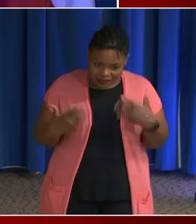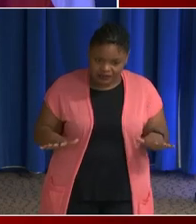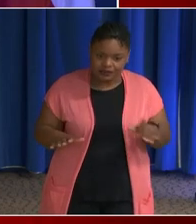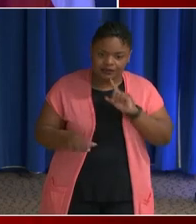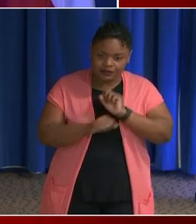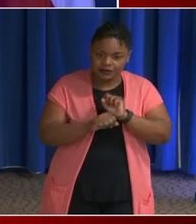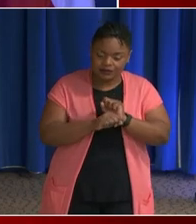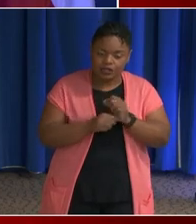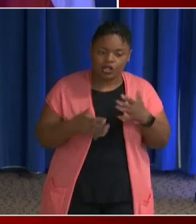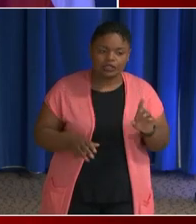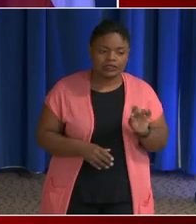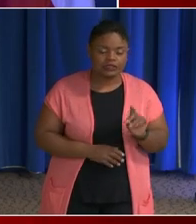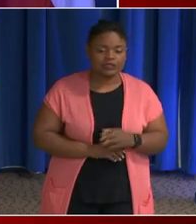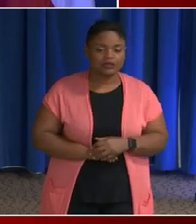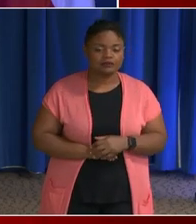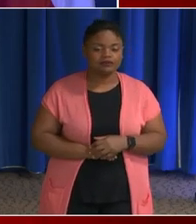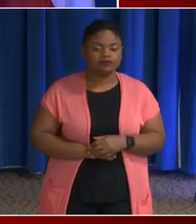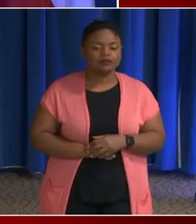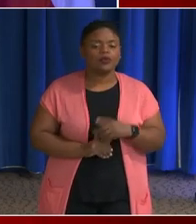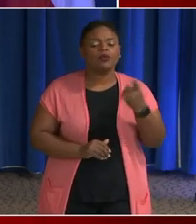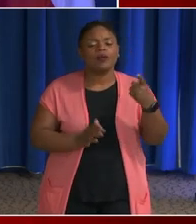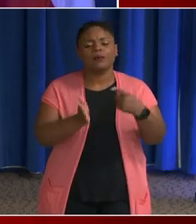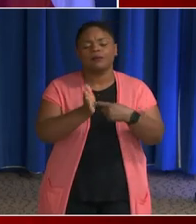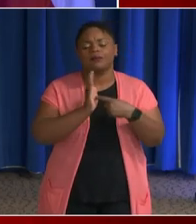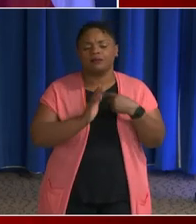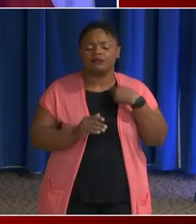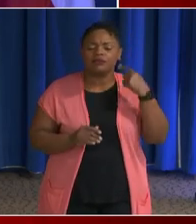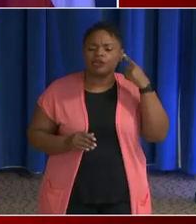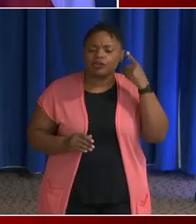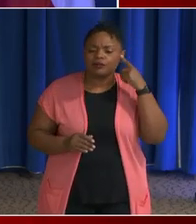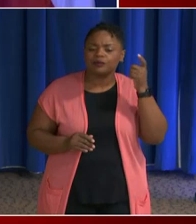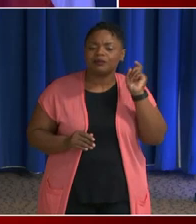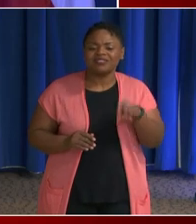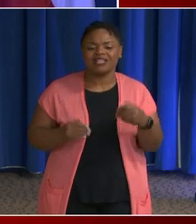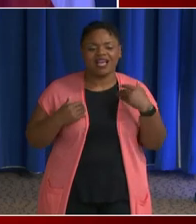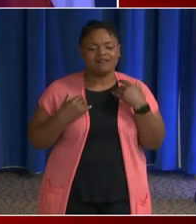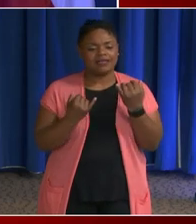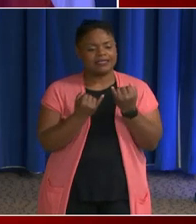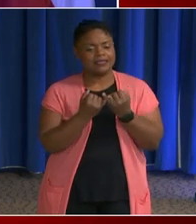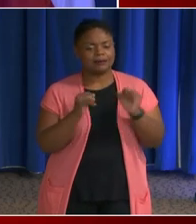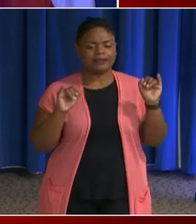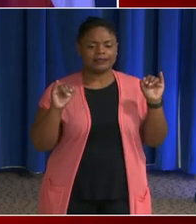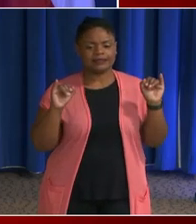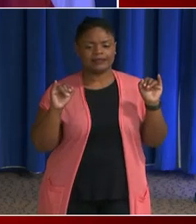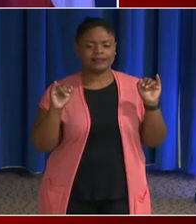the demands that I've heard is that there needs to be independent